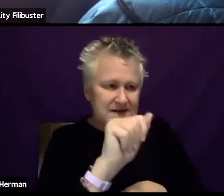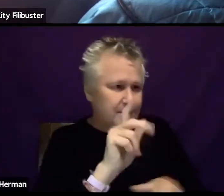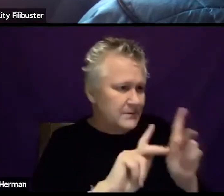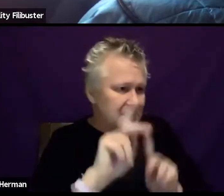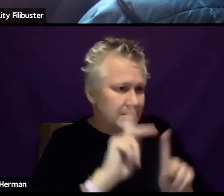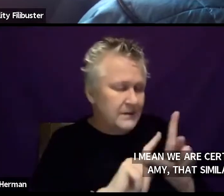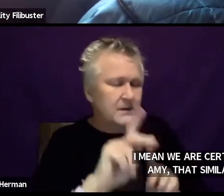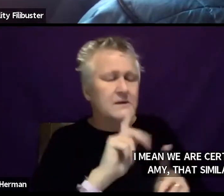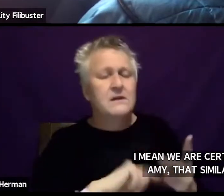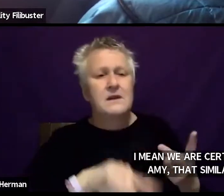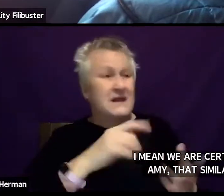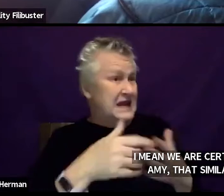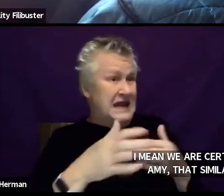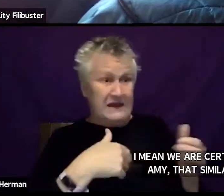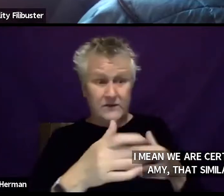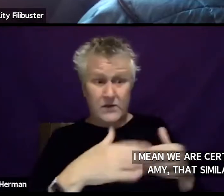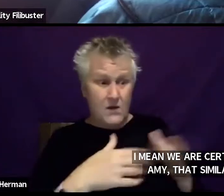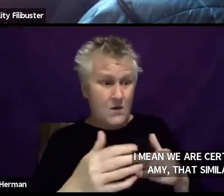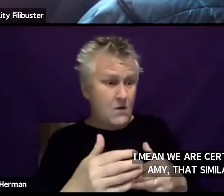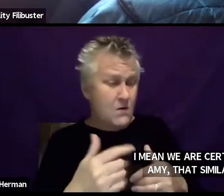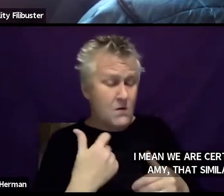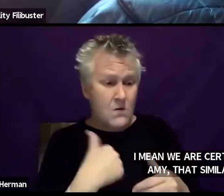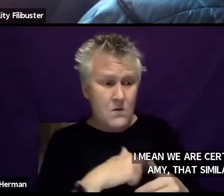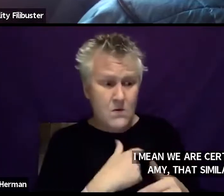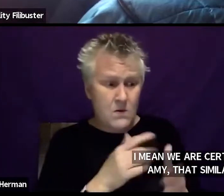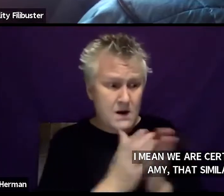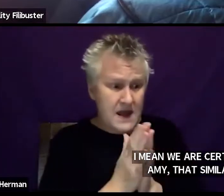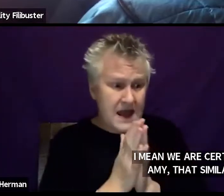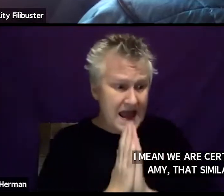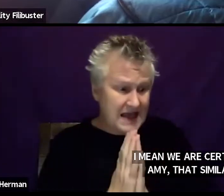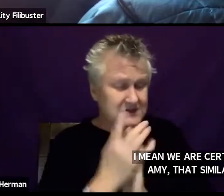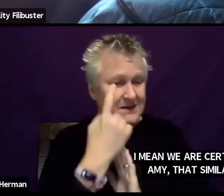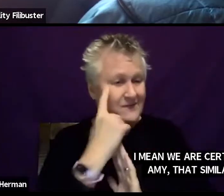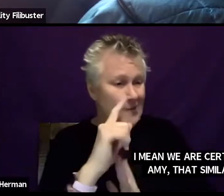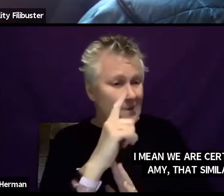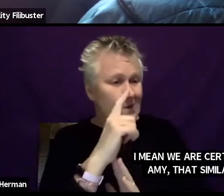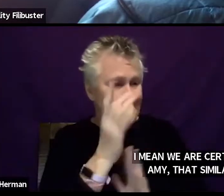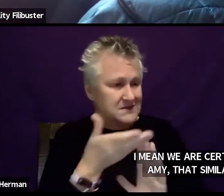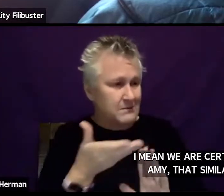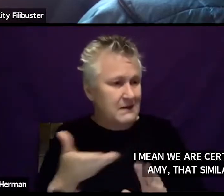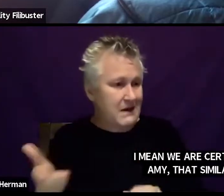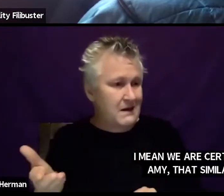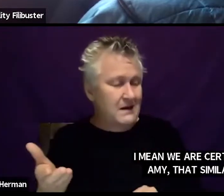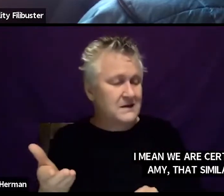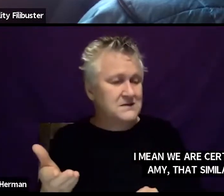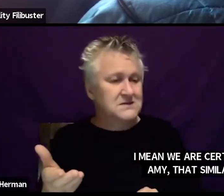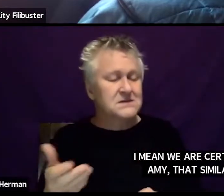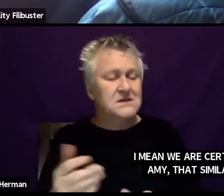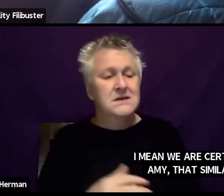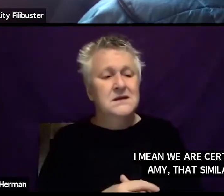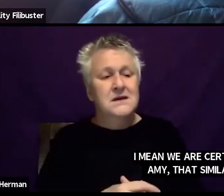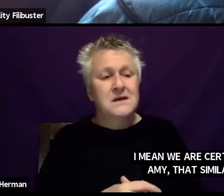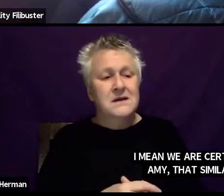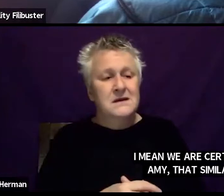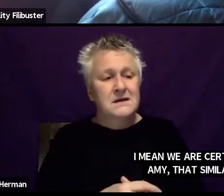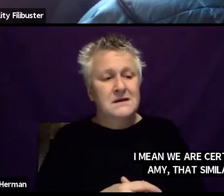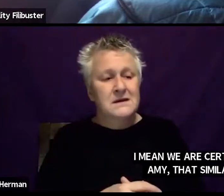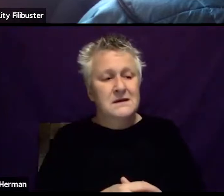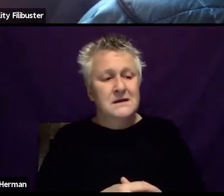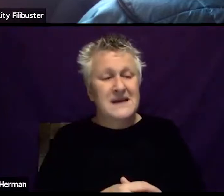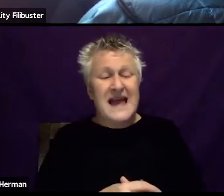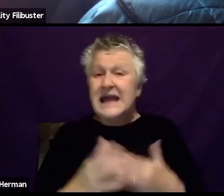even though asking for those supplies, and even the prioritization now